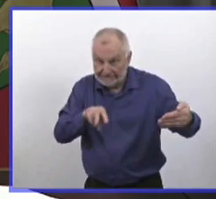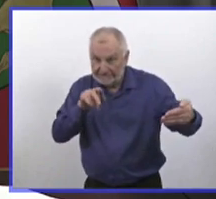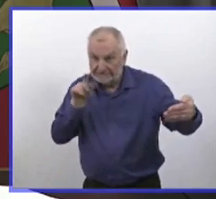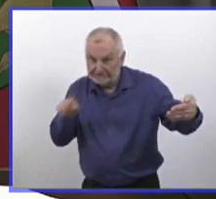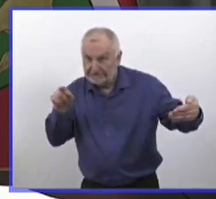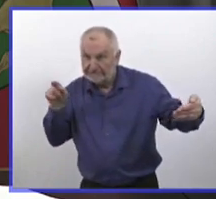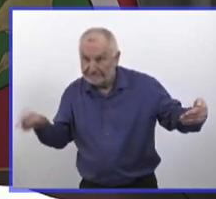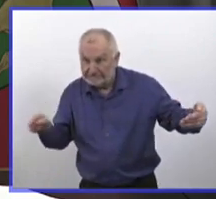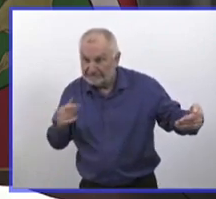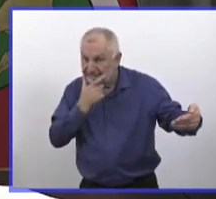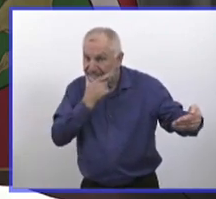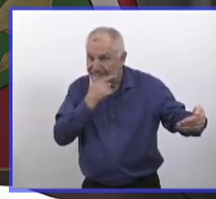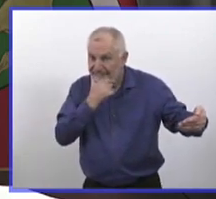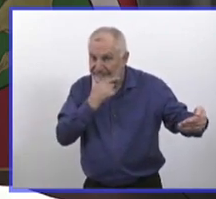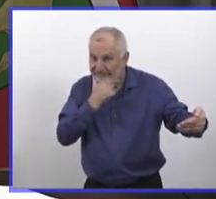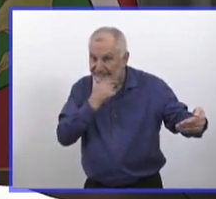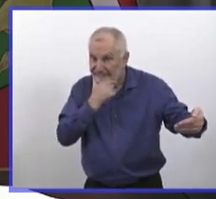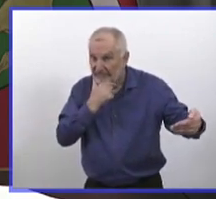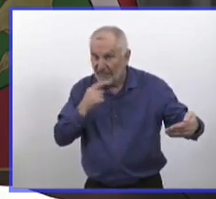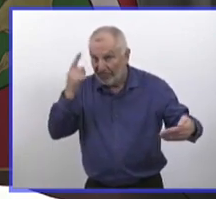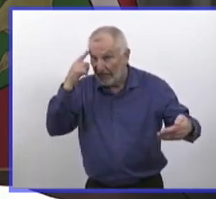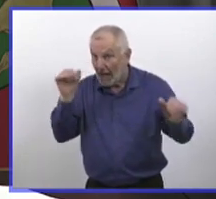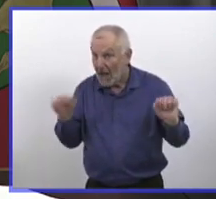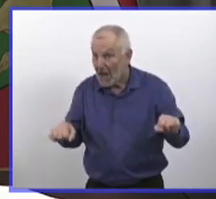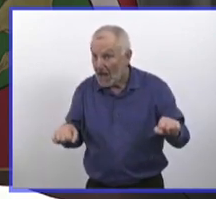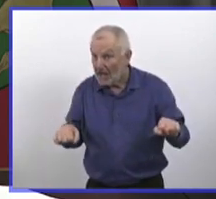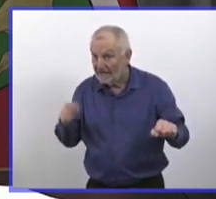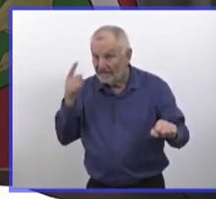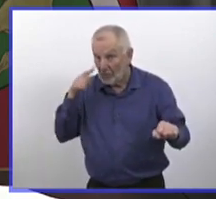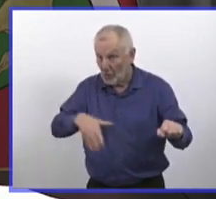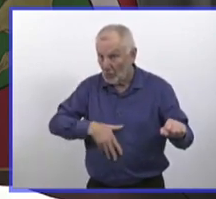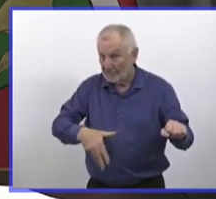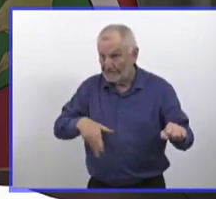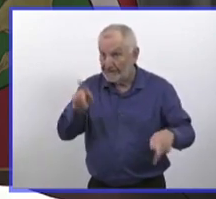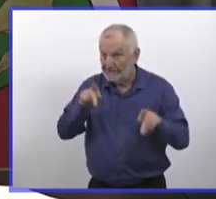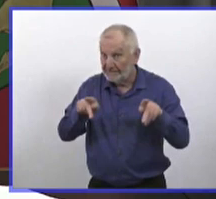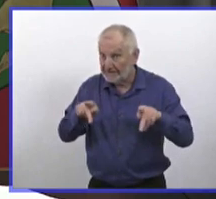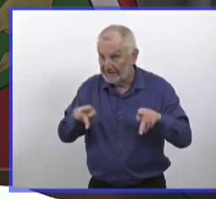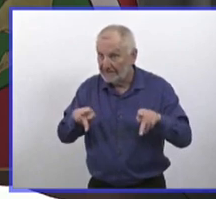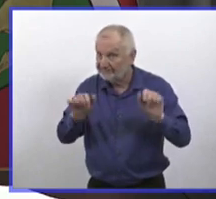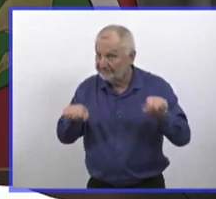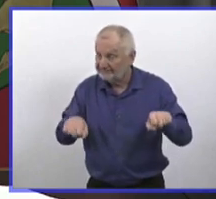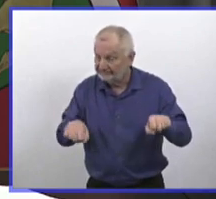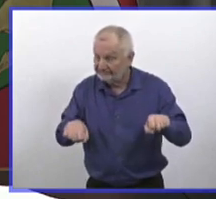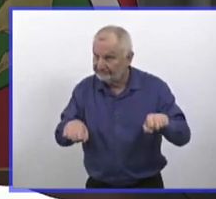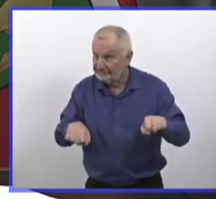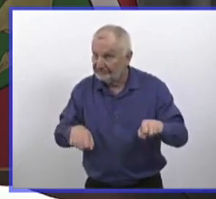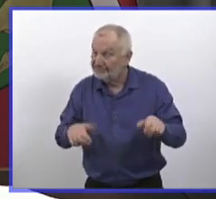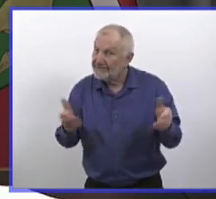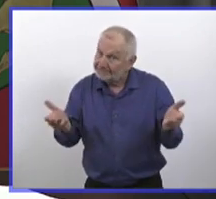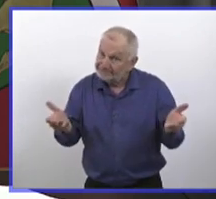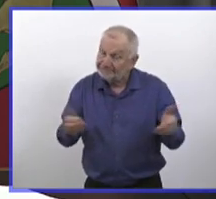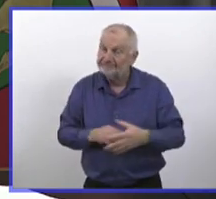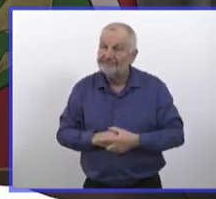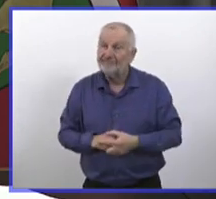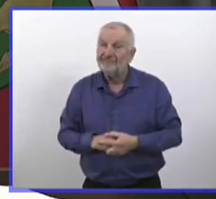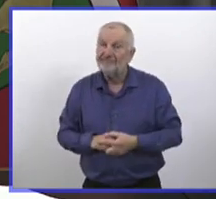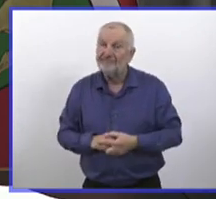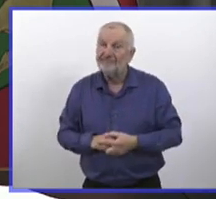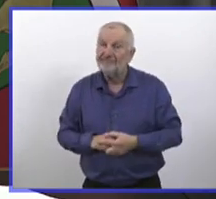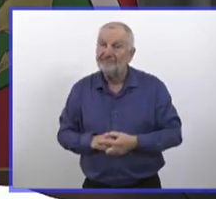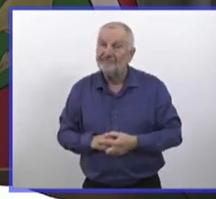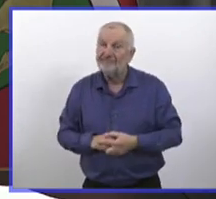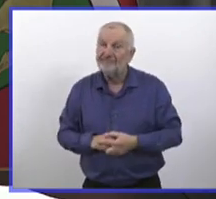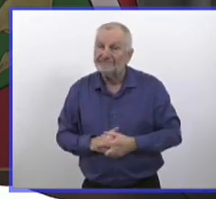and apply that to the pregnant population. And then look over time to see whether in the real